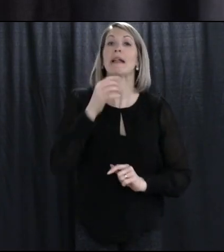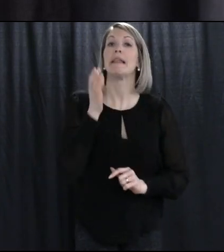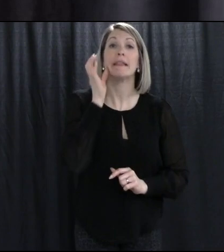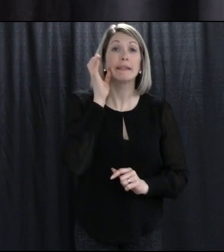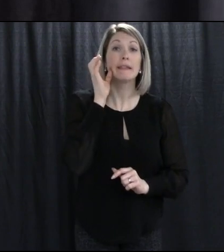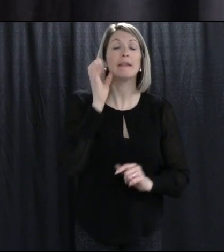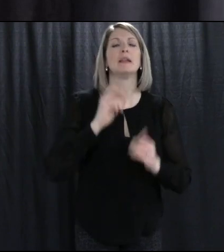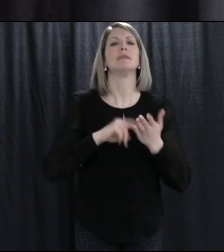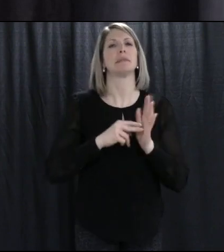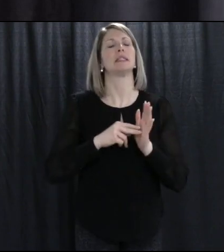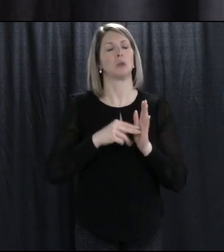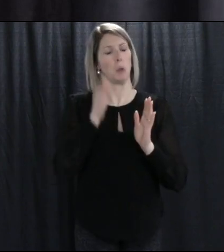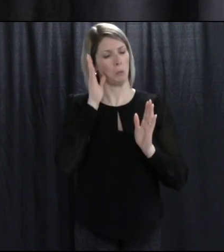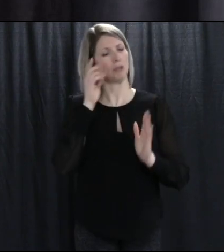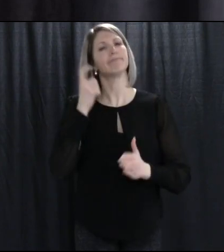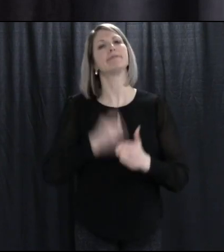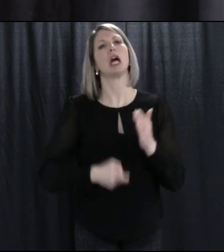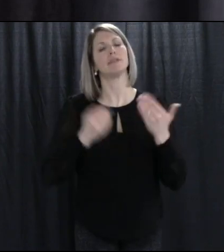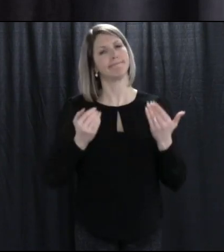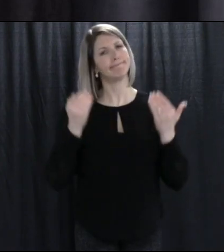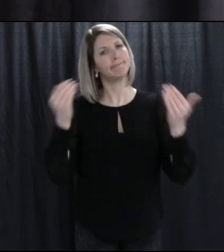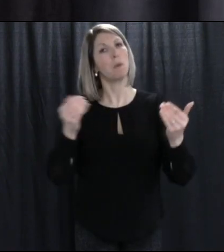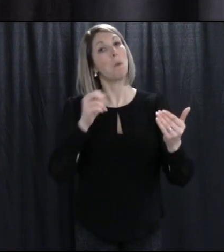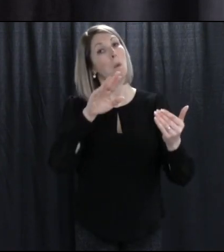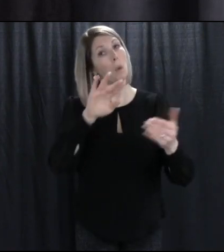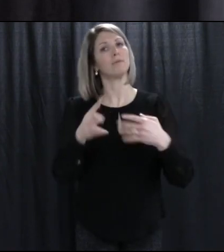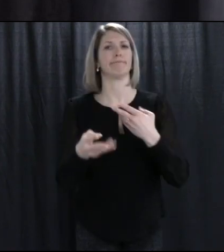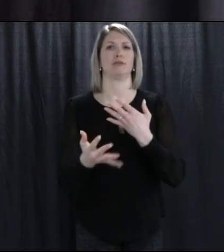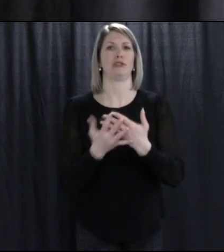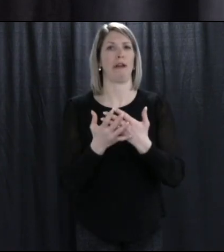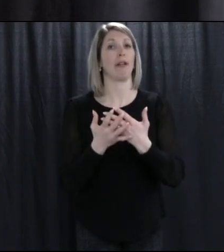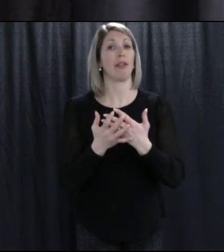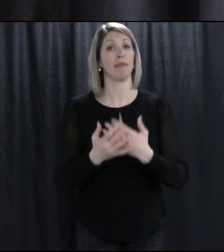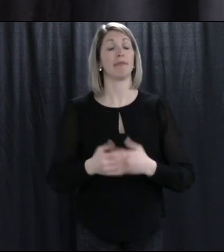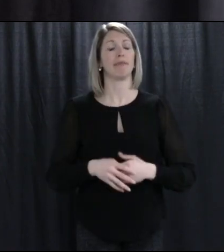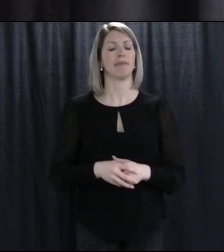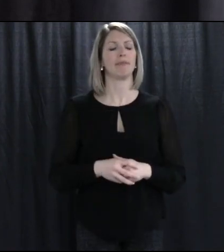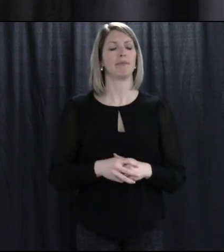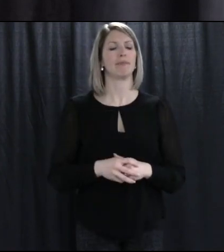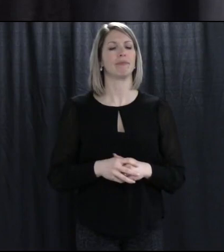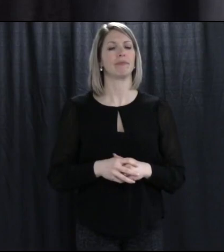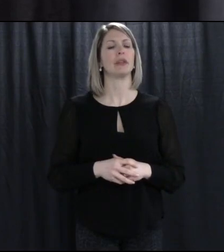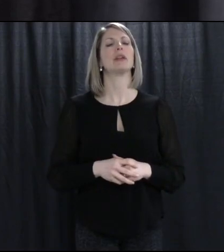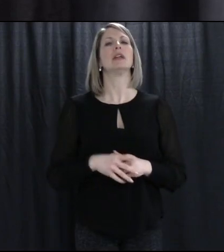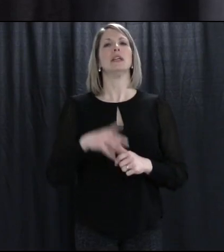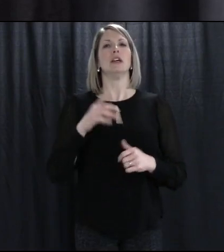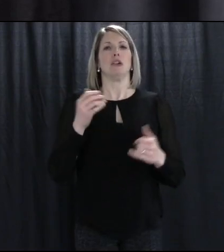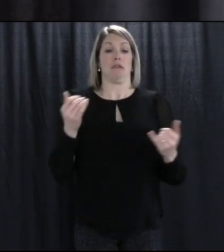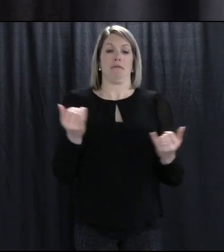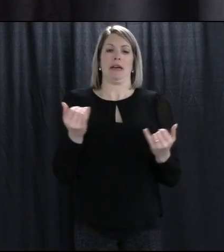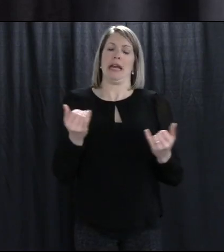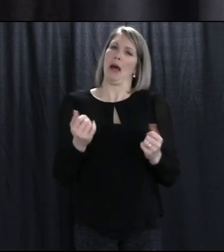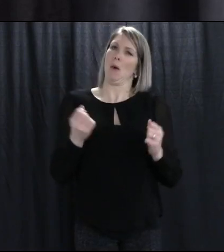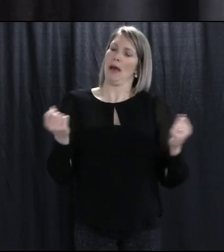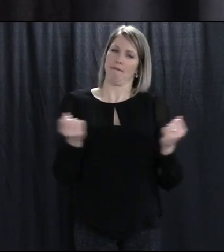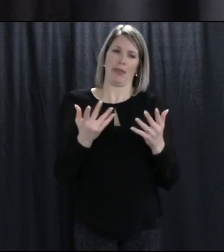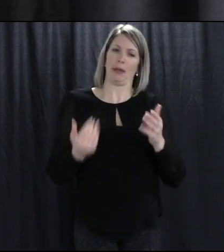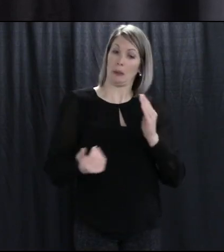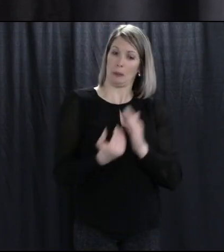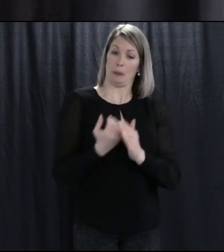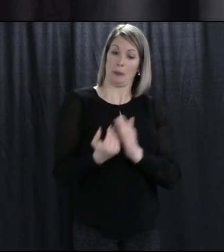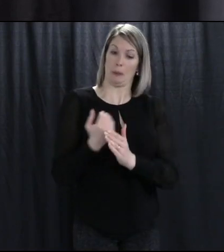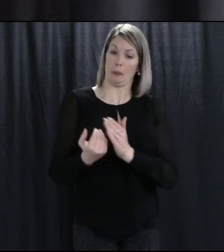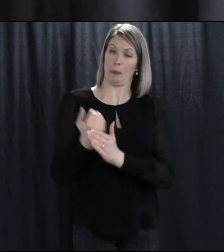them. From this novel decision in unprecedented times, I just want to move on to a couple of things, and probably the